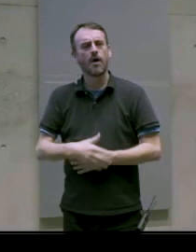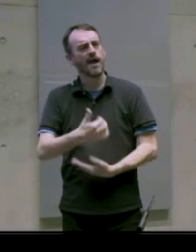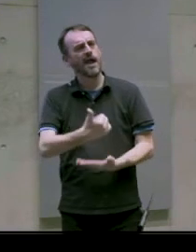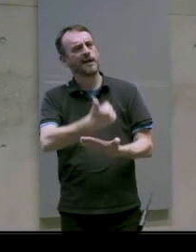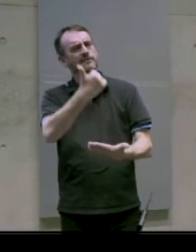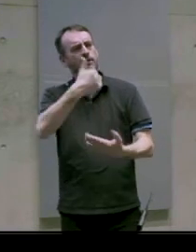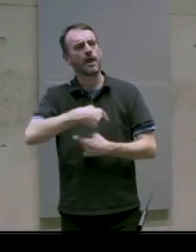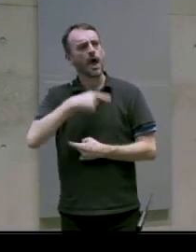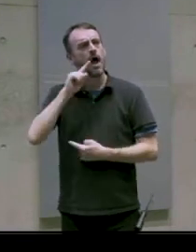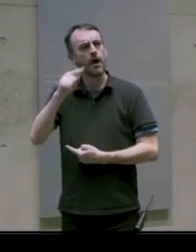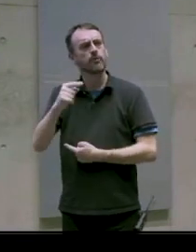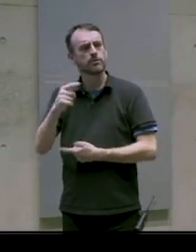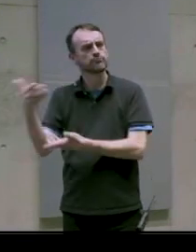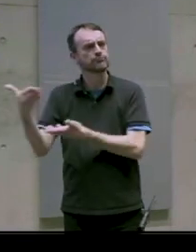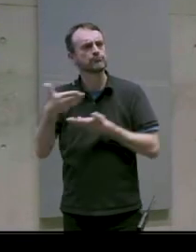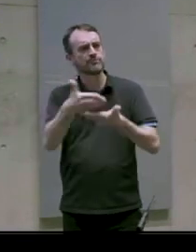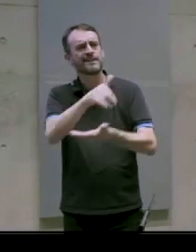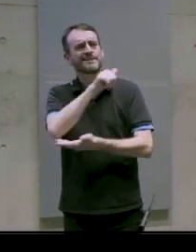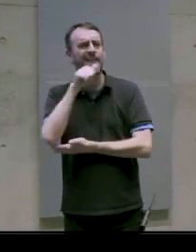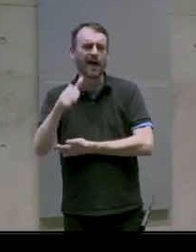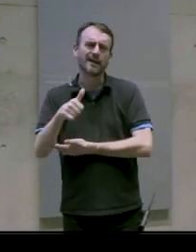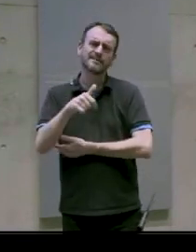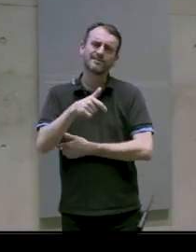Excellent. I'll get you a nice cup of tea.